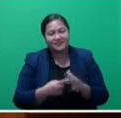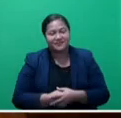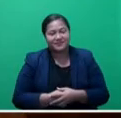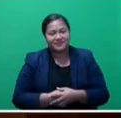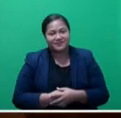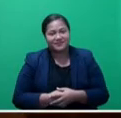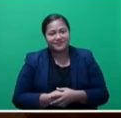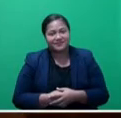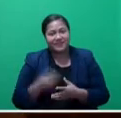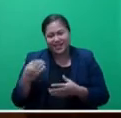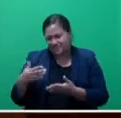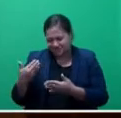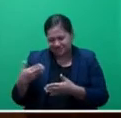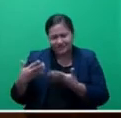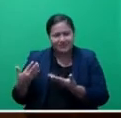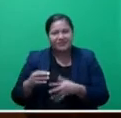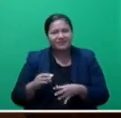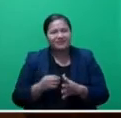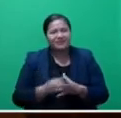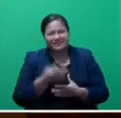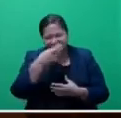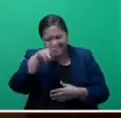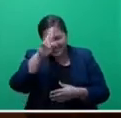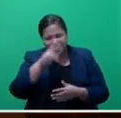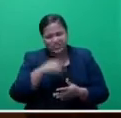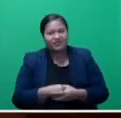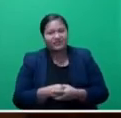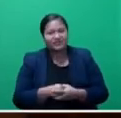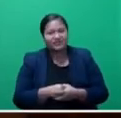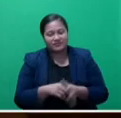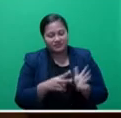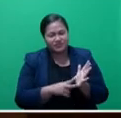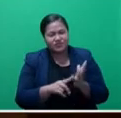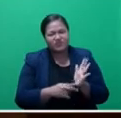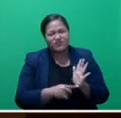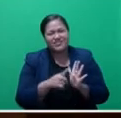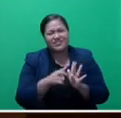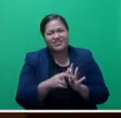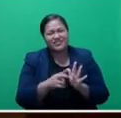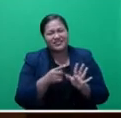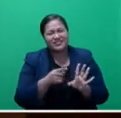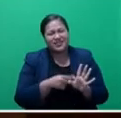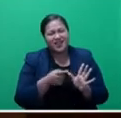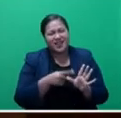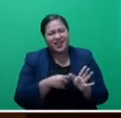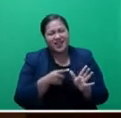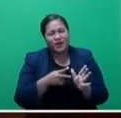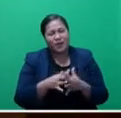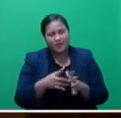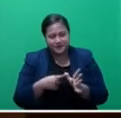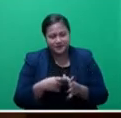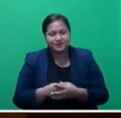on, Momo Tauke Waruta, Tatu Epsai Unya Yawatora. So both chiefs were part